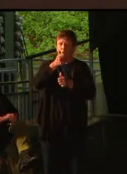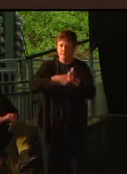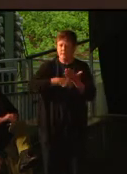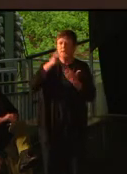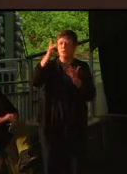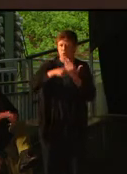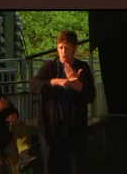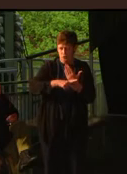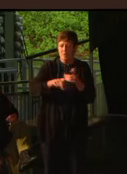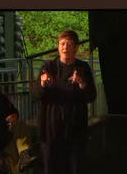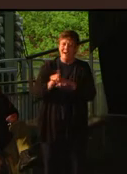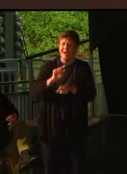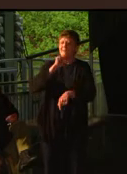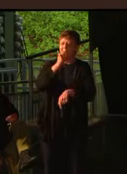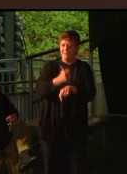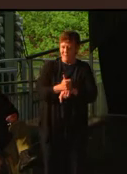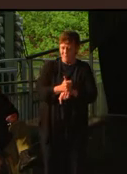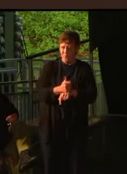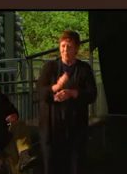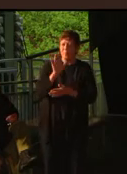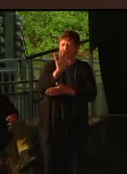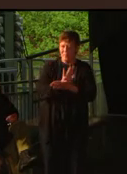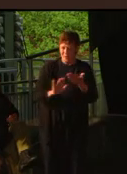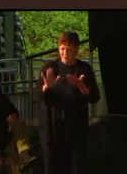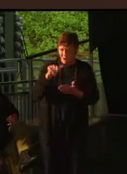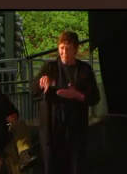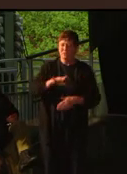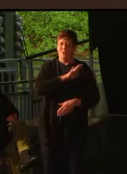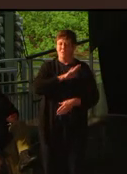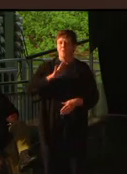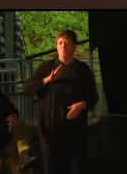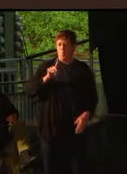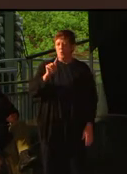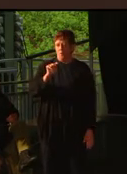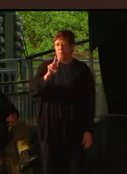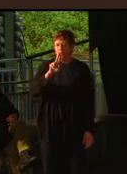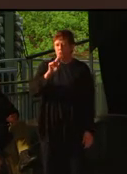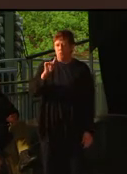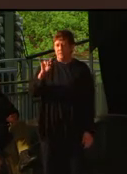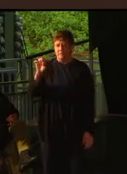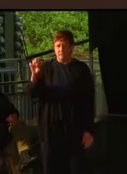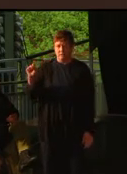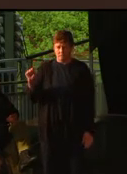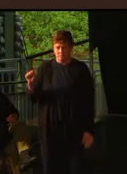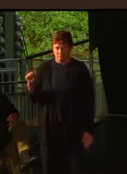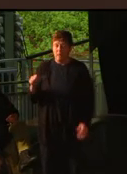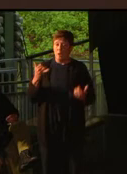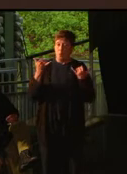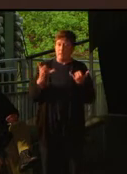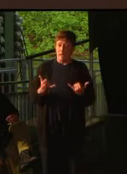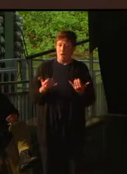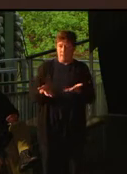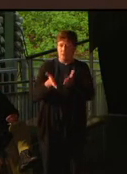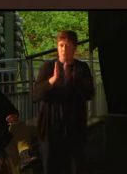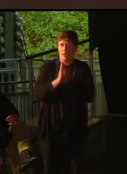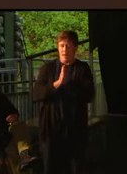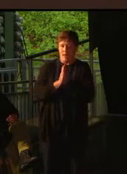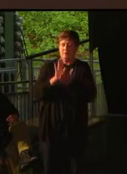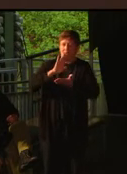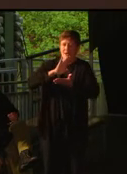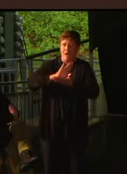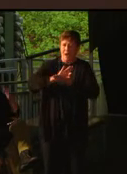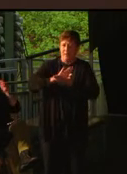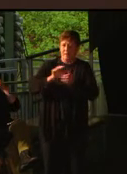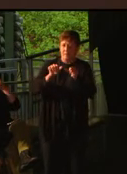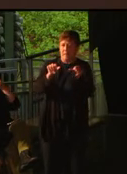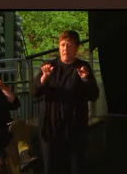program as set forth by the college and the Board of Trustees. I would now like to ask our academic